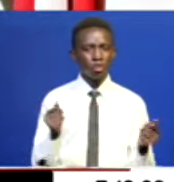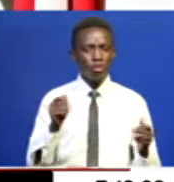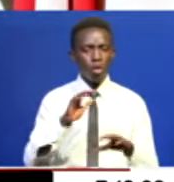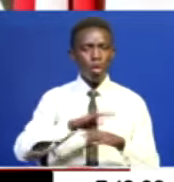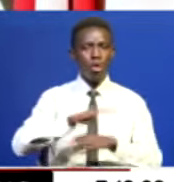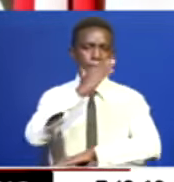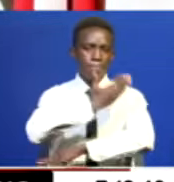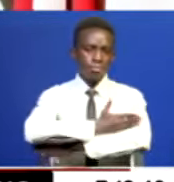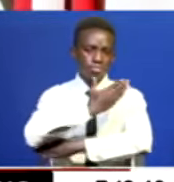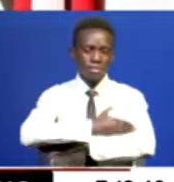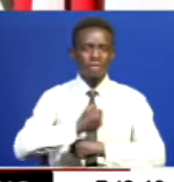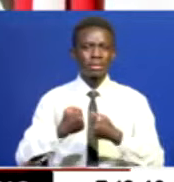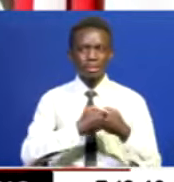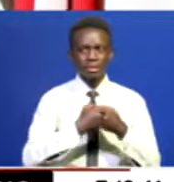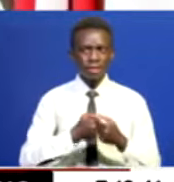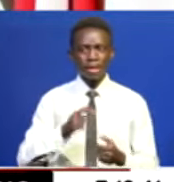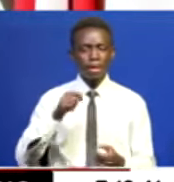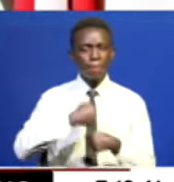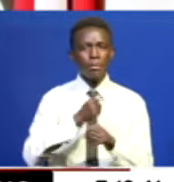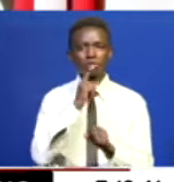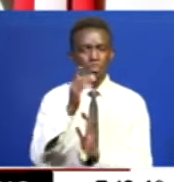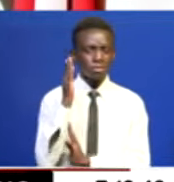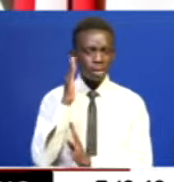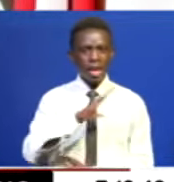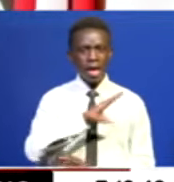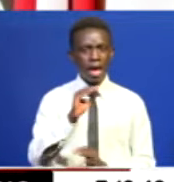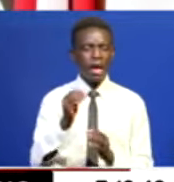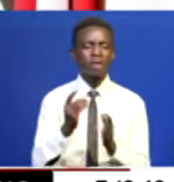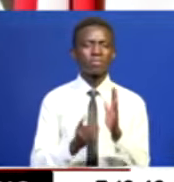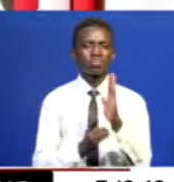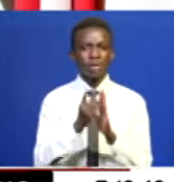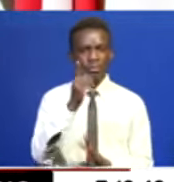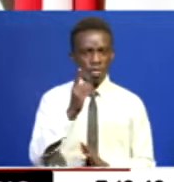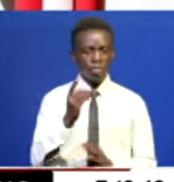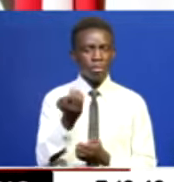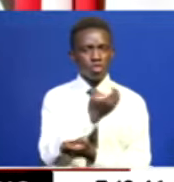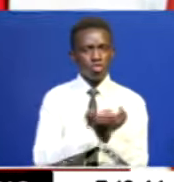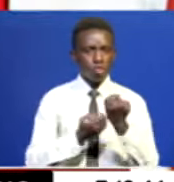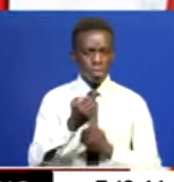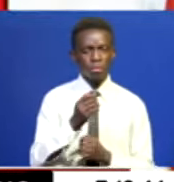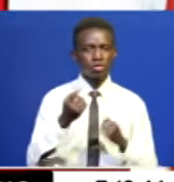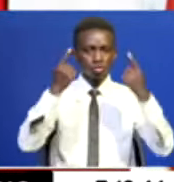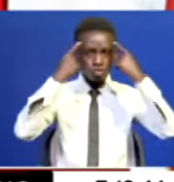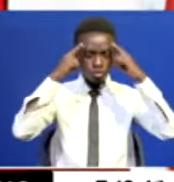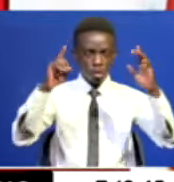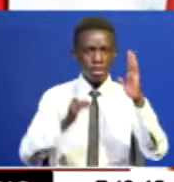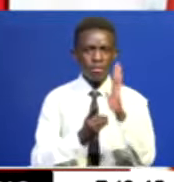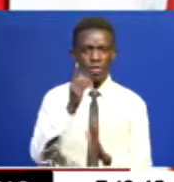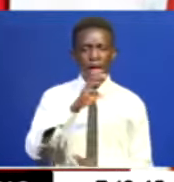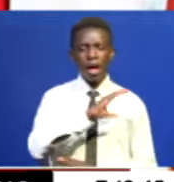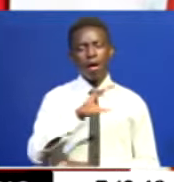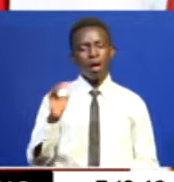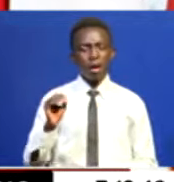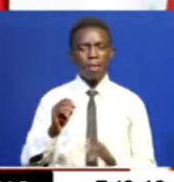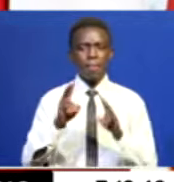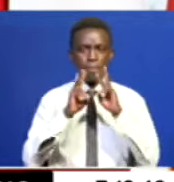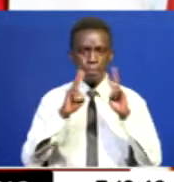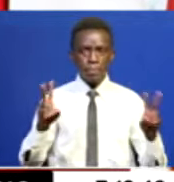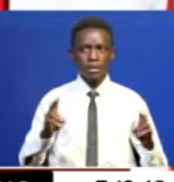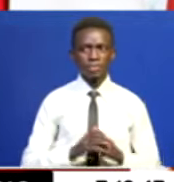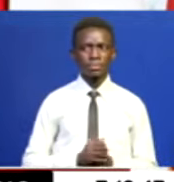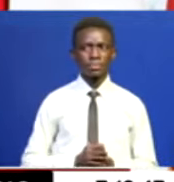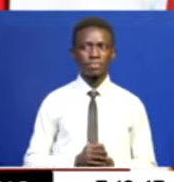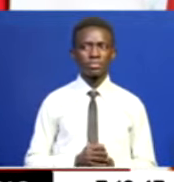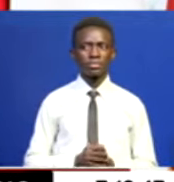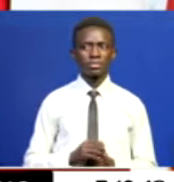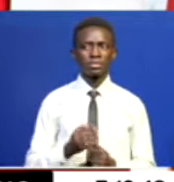regional security and socio-economic development, social progress, peace and prosperity. Each country is engaged to